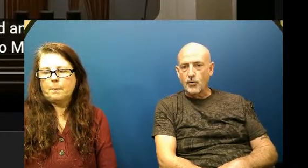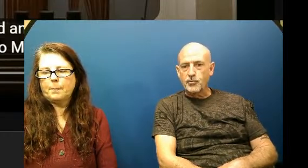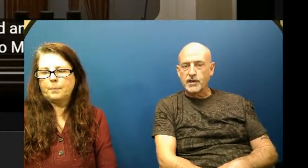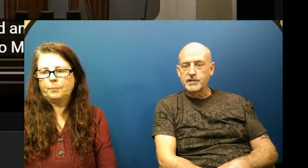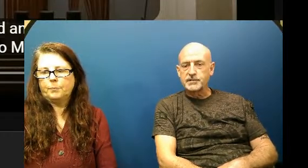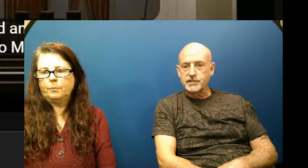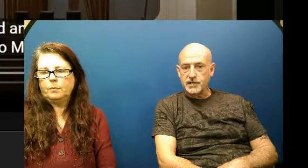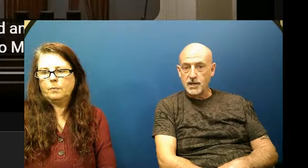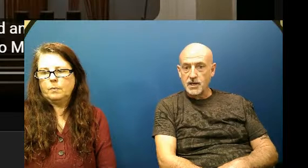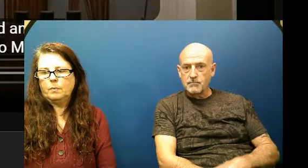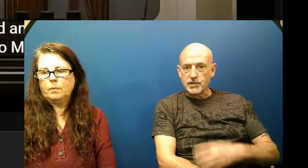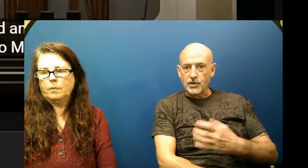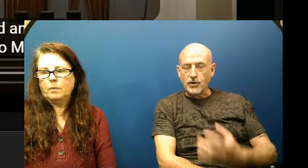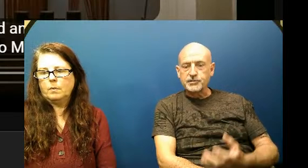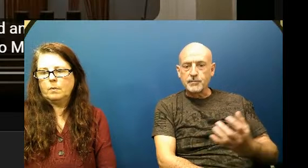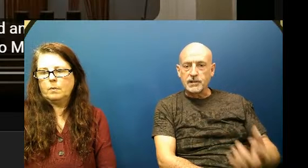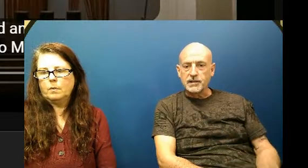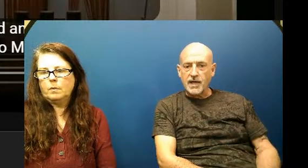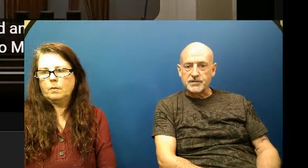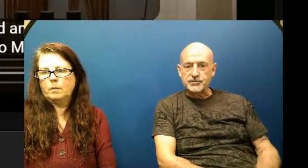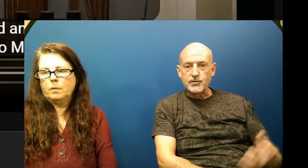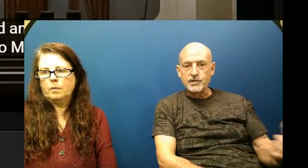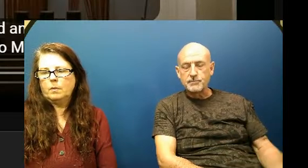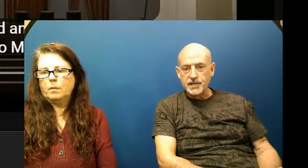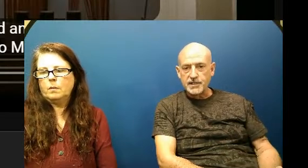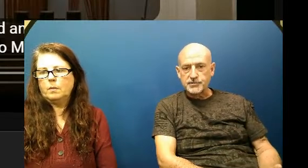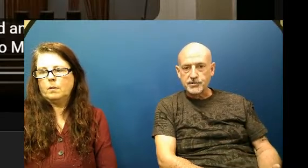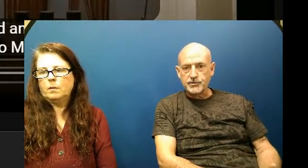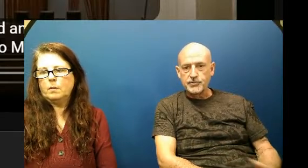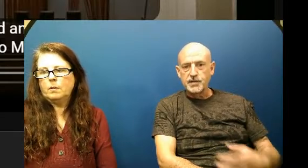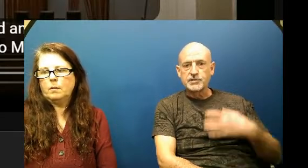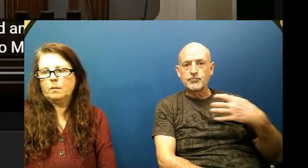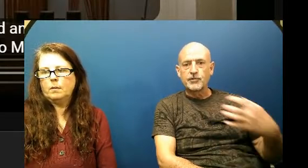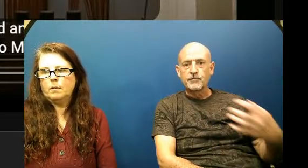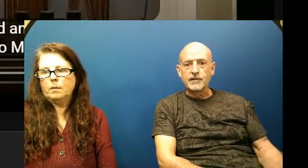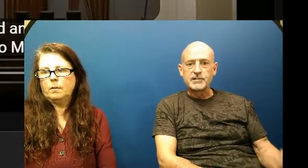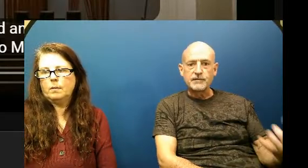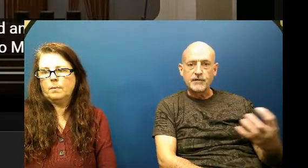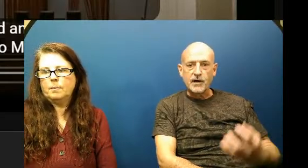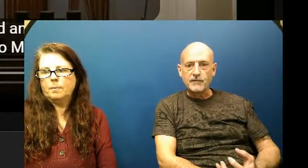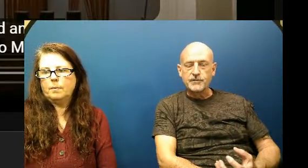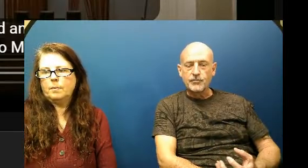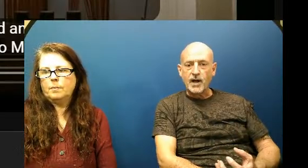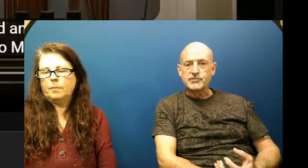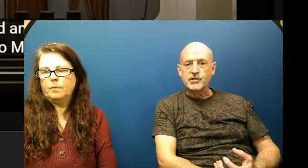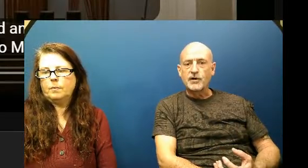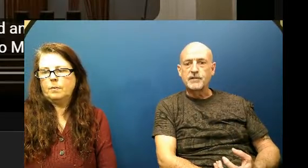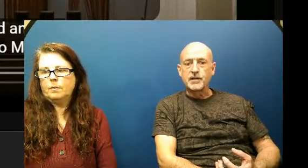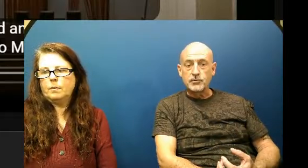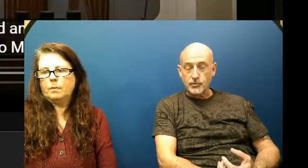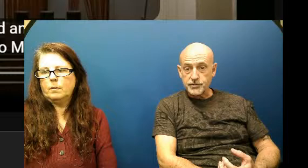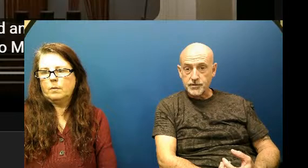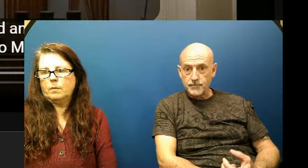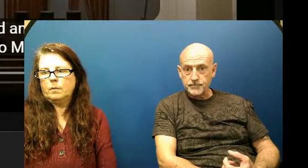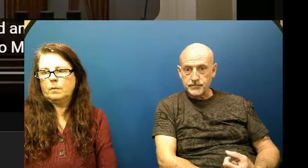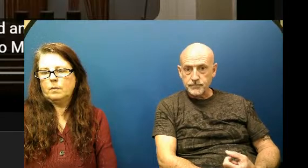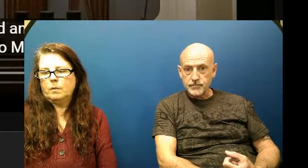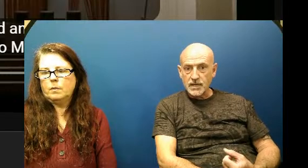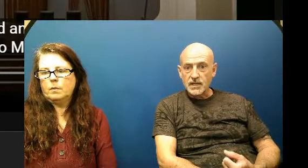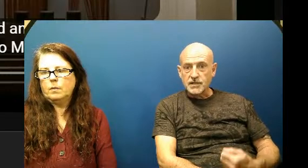as a corporate entity. But ultimately, that suing and being sued is reflective of the rights of the